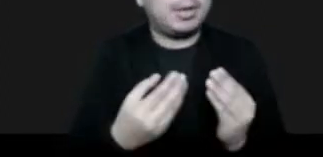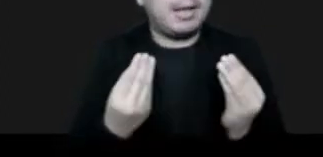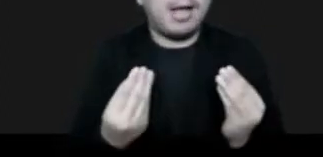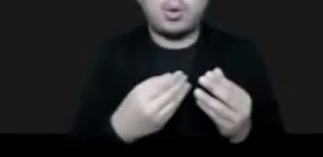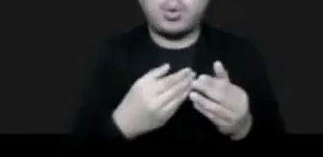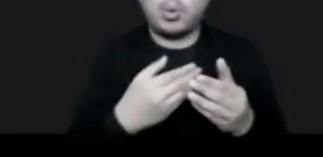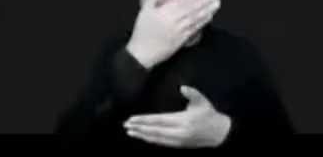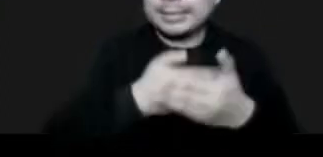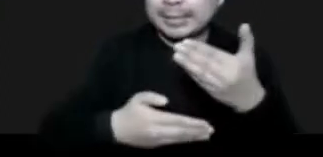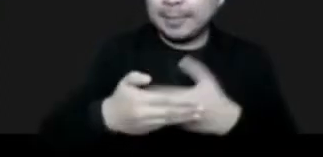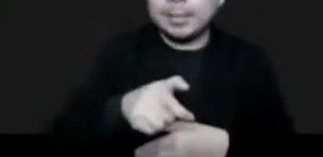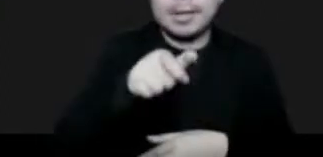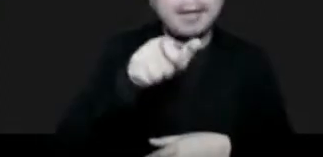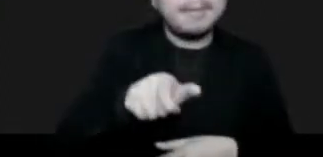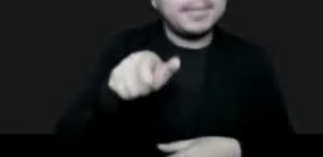be